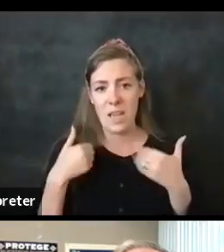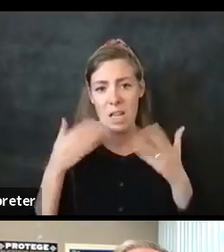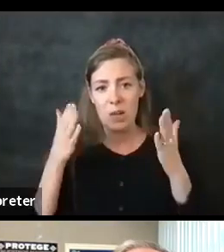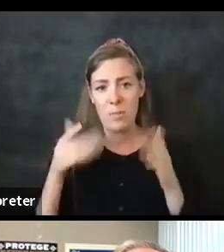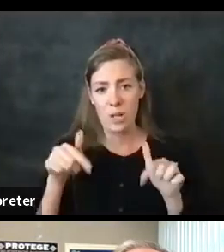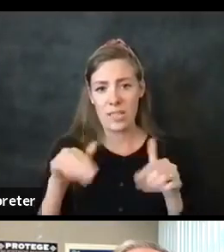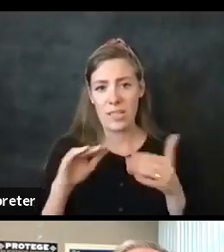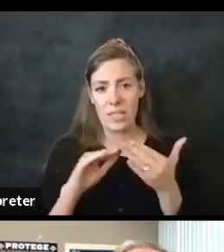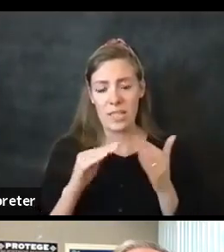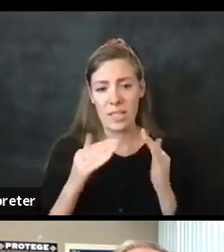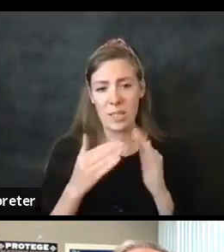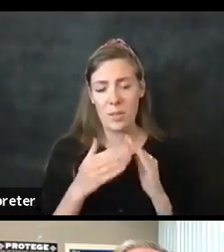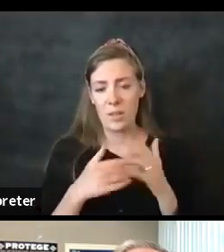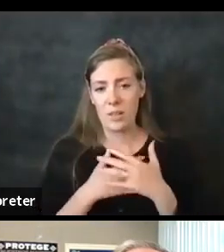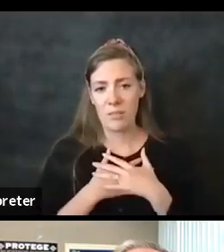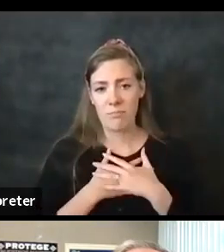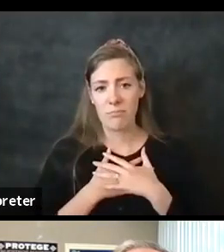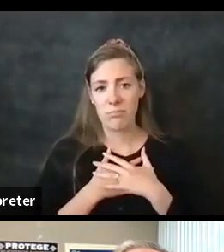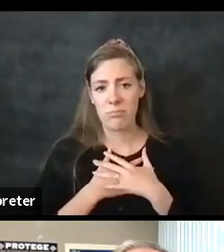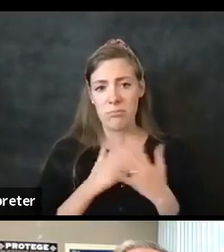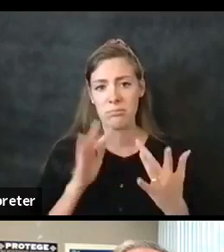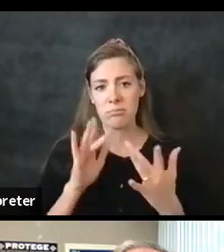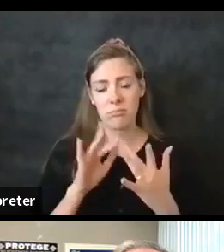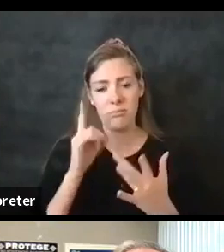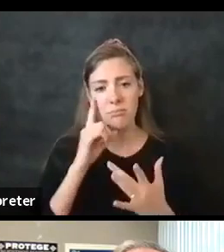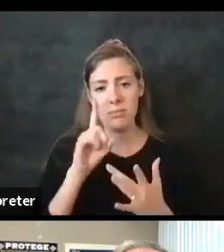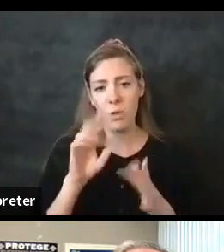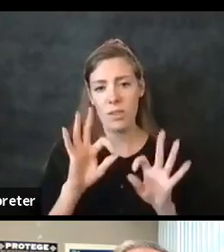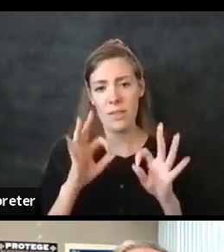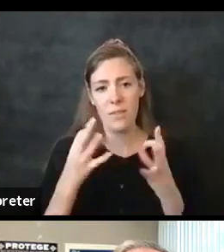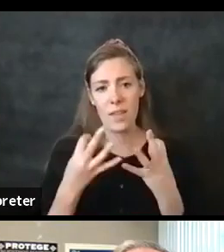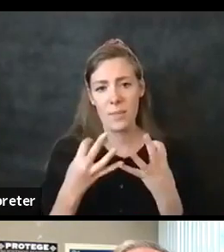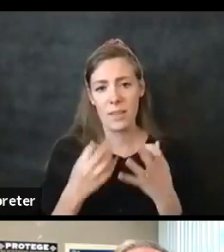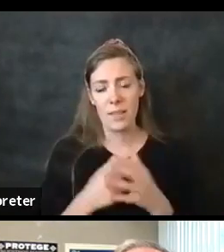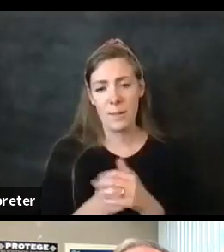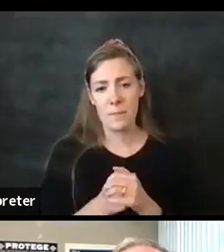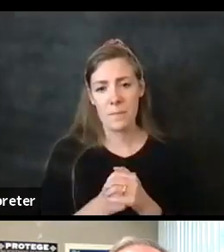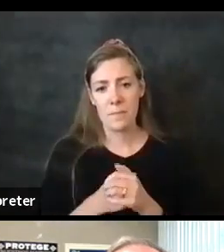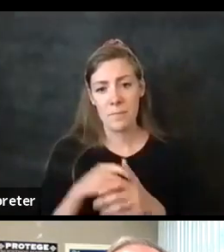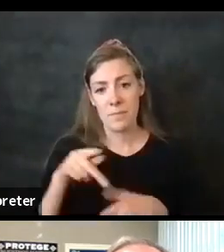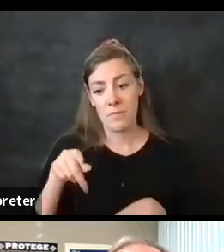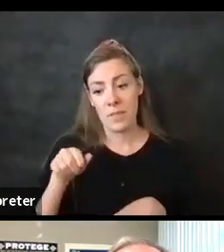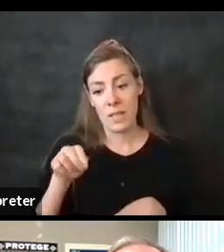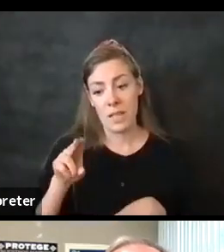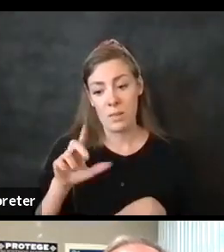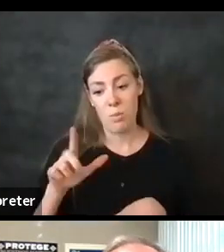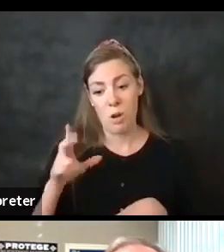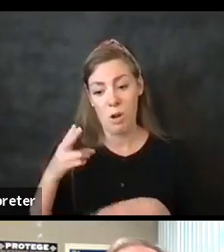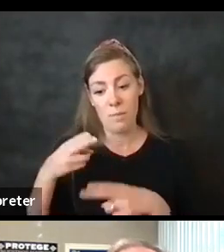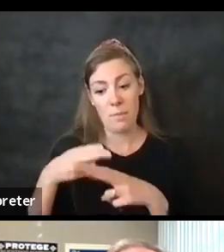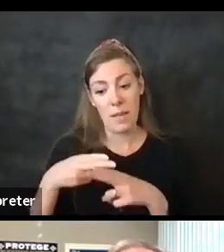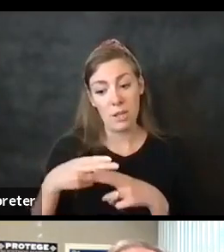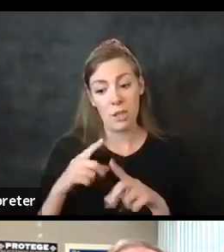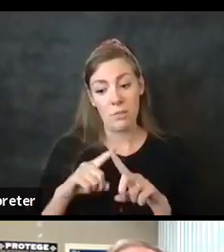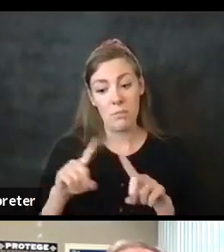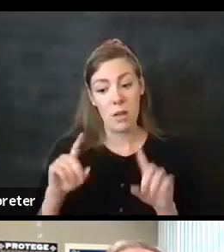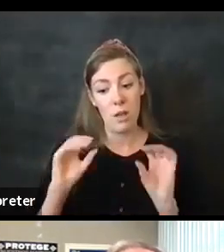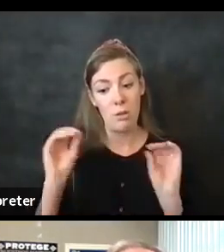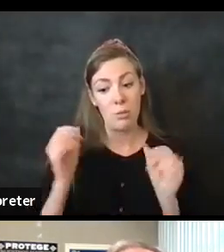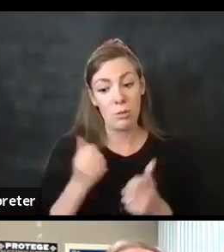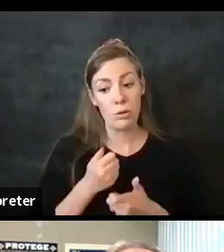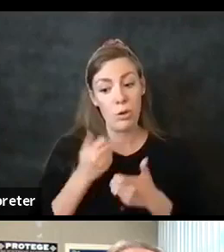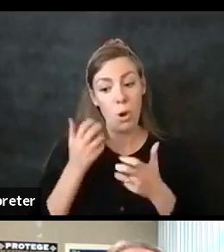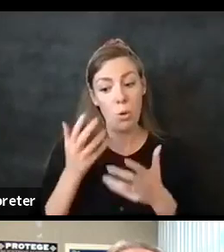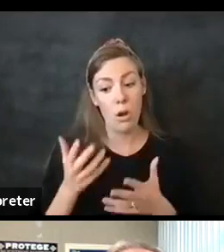Our hearts go out to the family. And as Paul just stated, there was no causation between